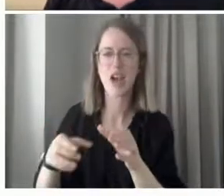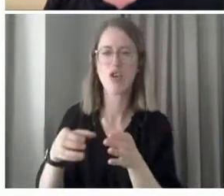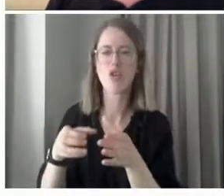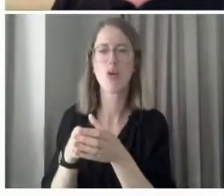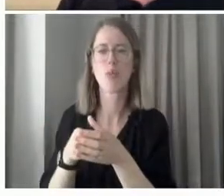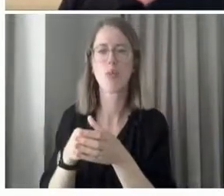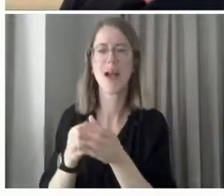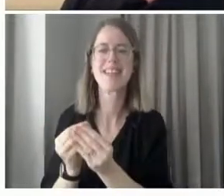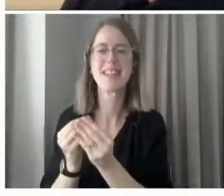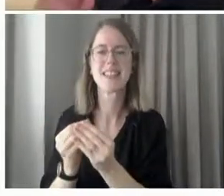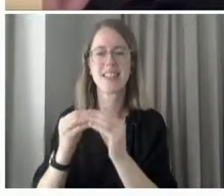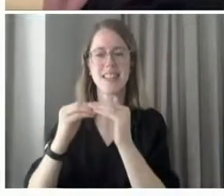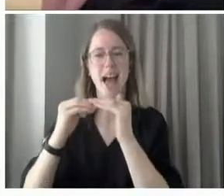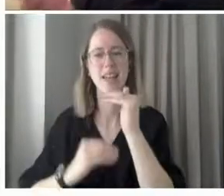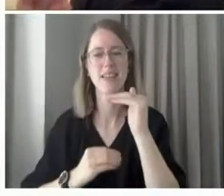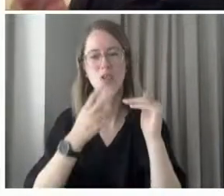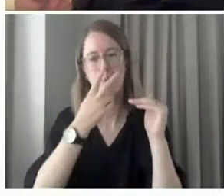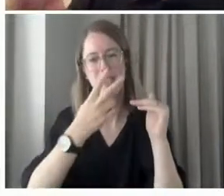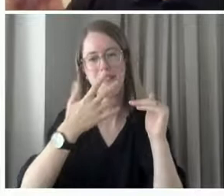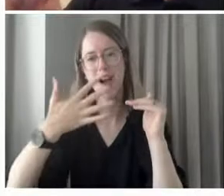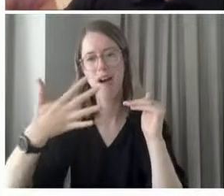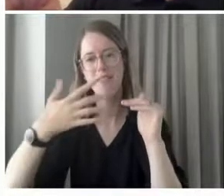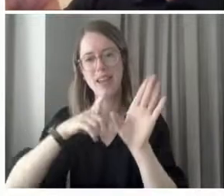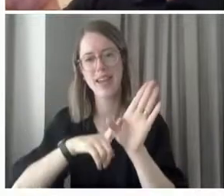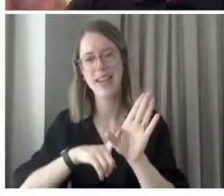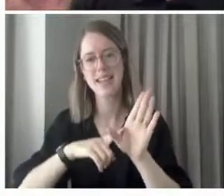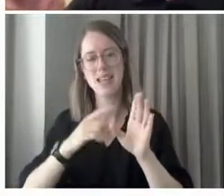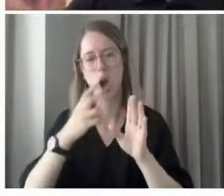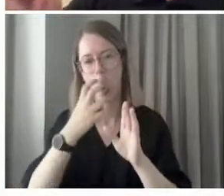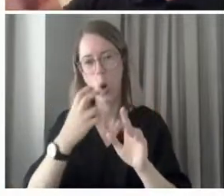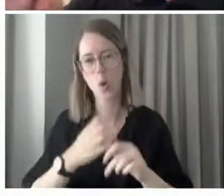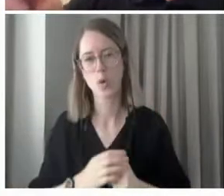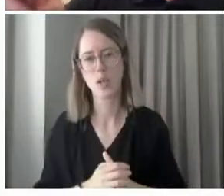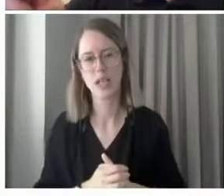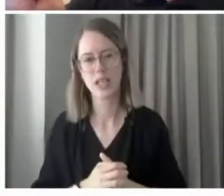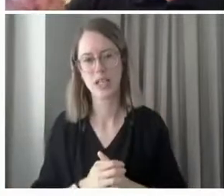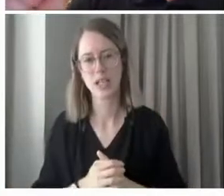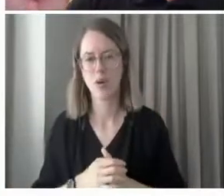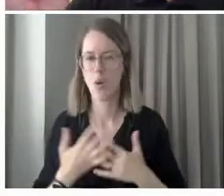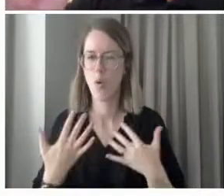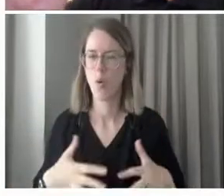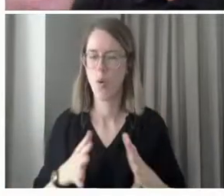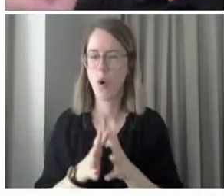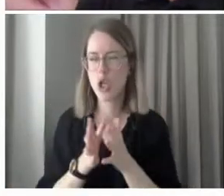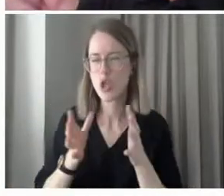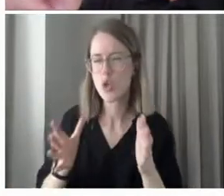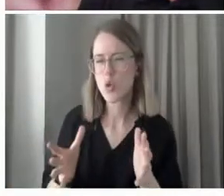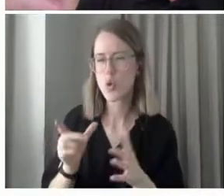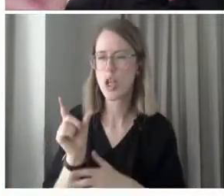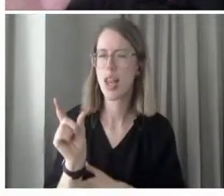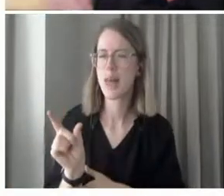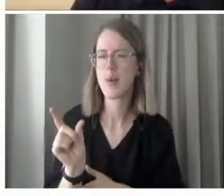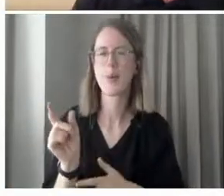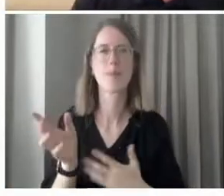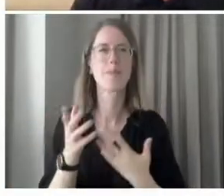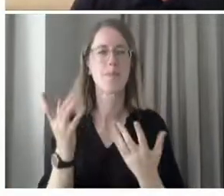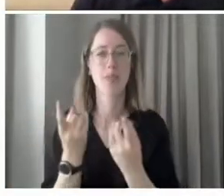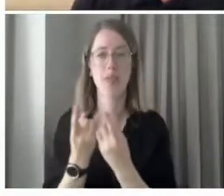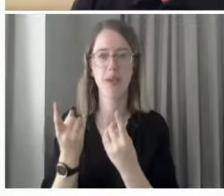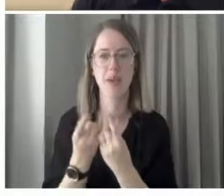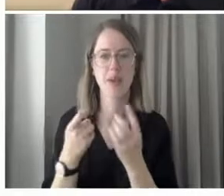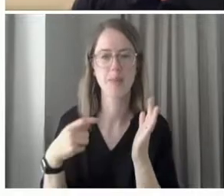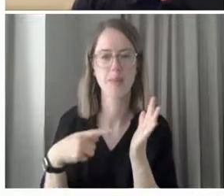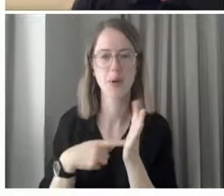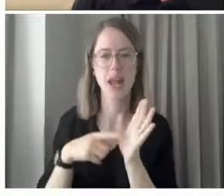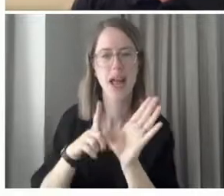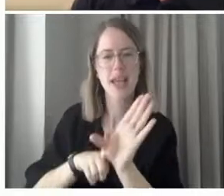under 25s. So what we've just found there is this huge little thing, which is